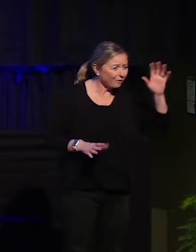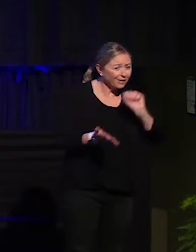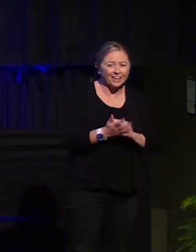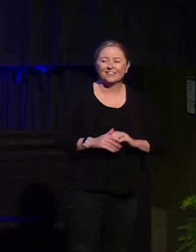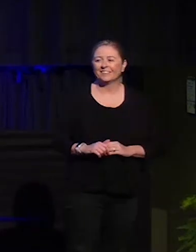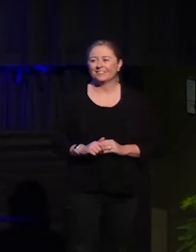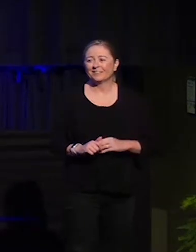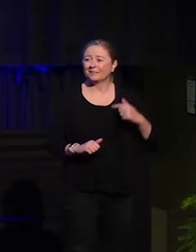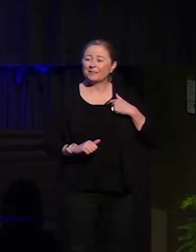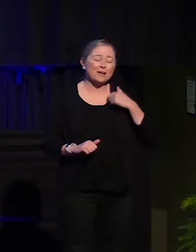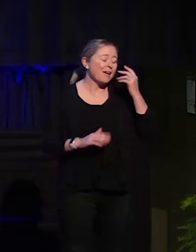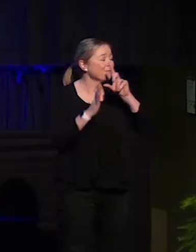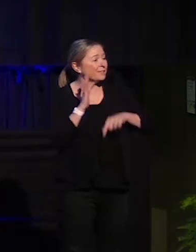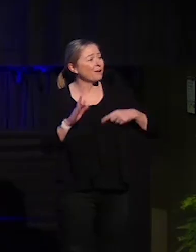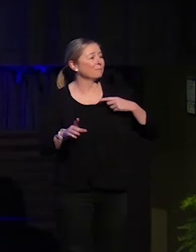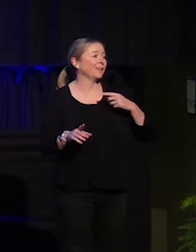It works every time.